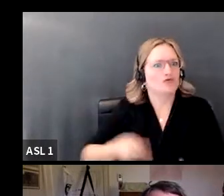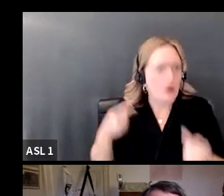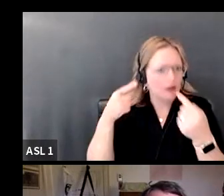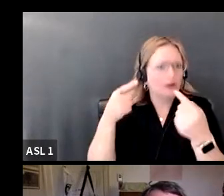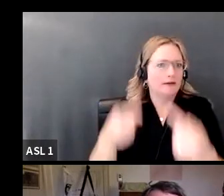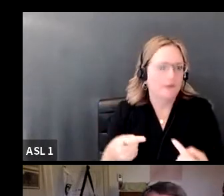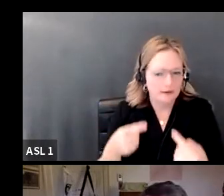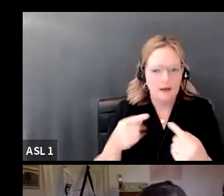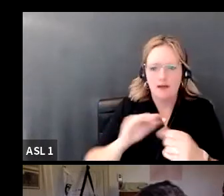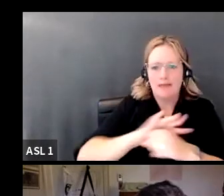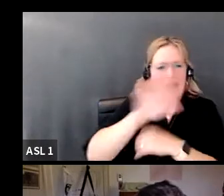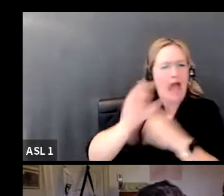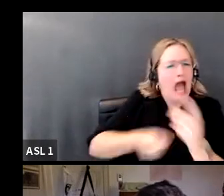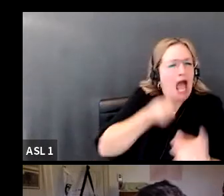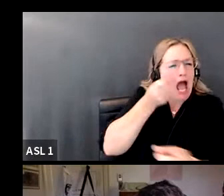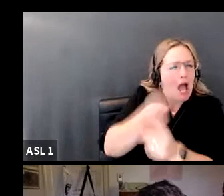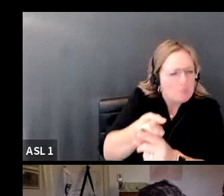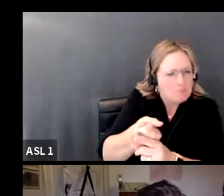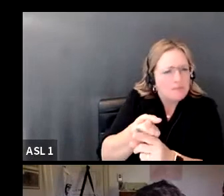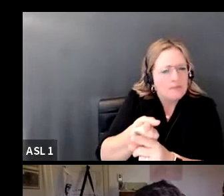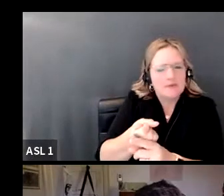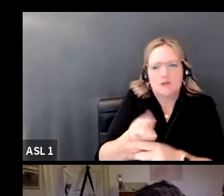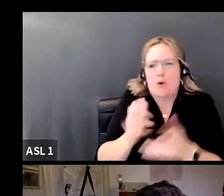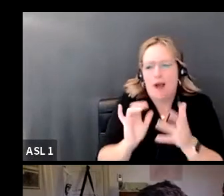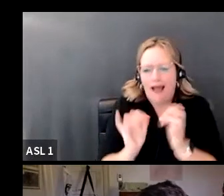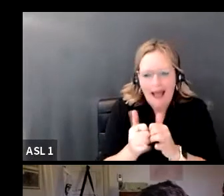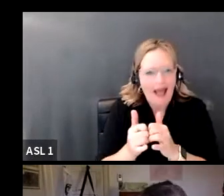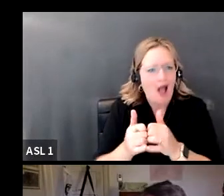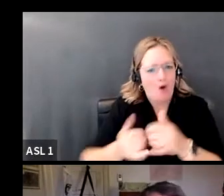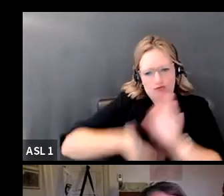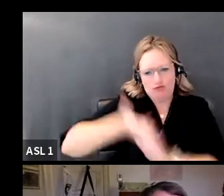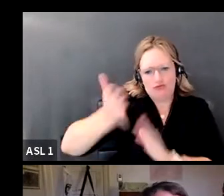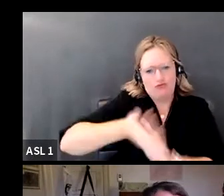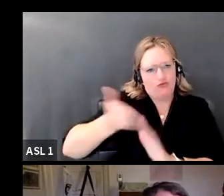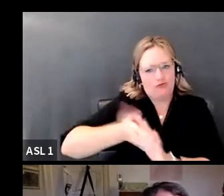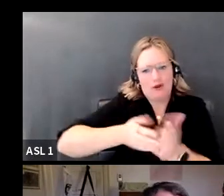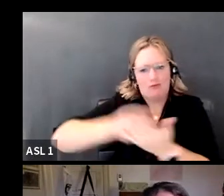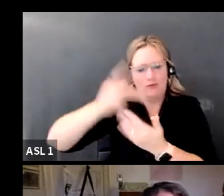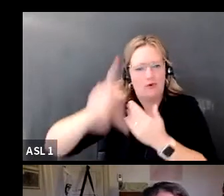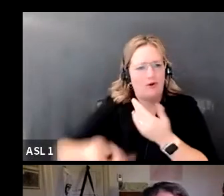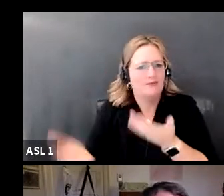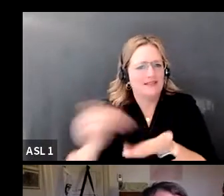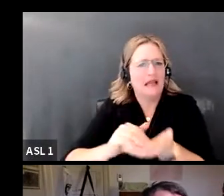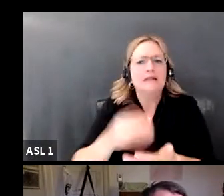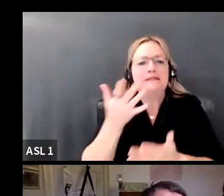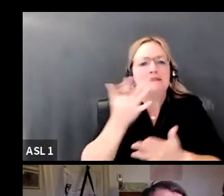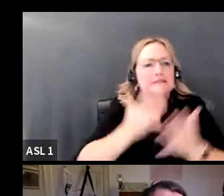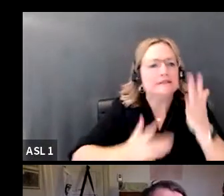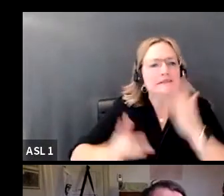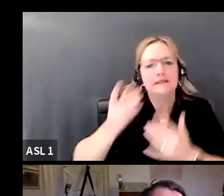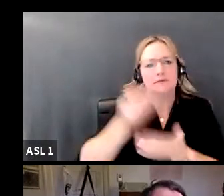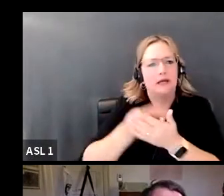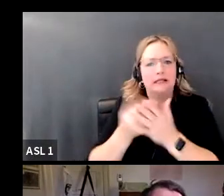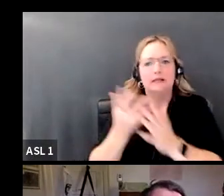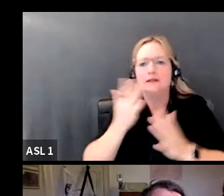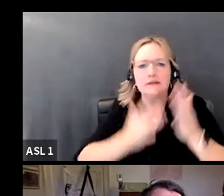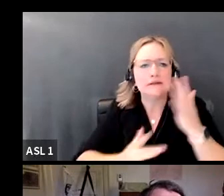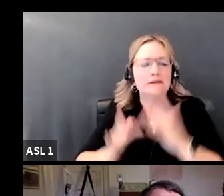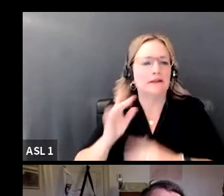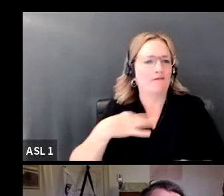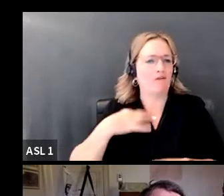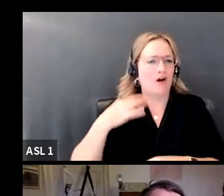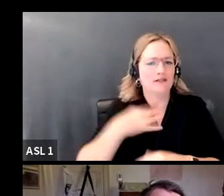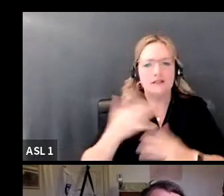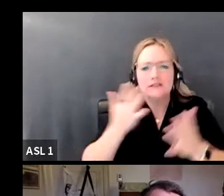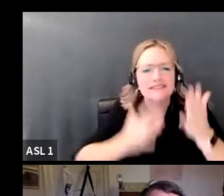reintegrate volunteers back into their program delivery models resources will be tight and they will be relying more and more and volunteers